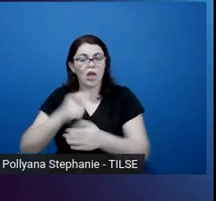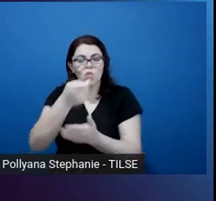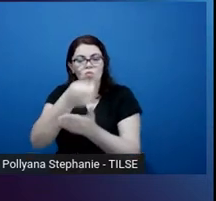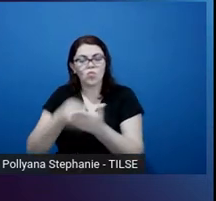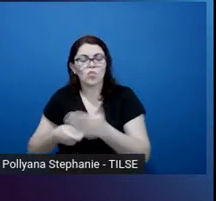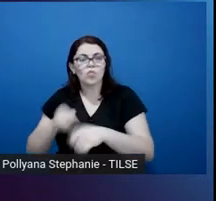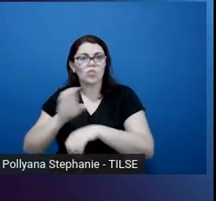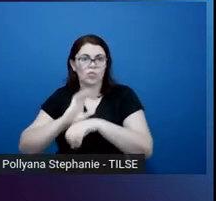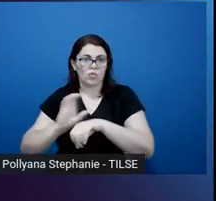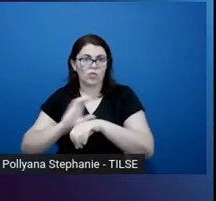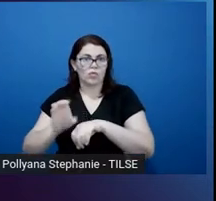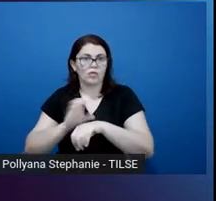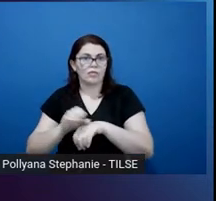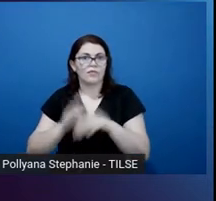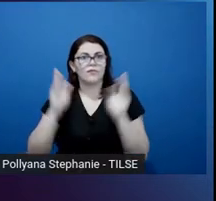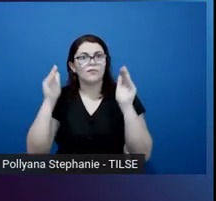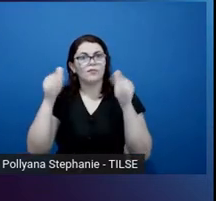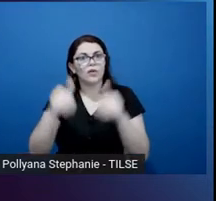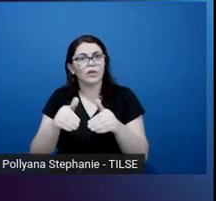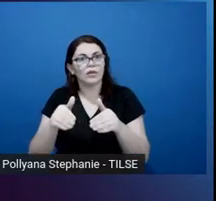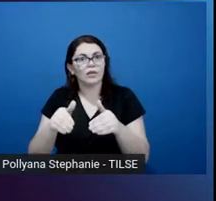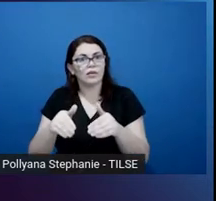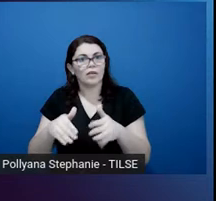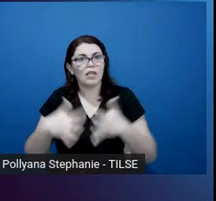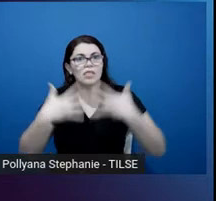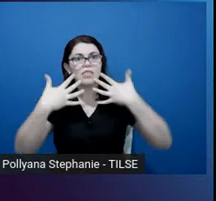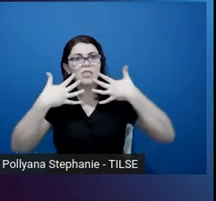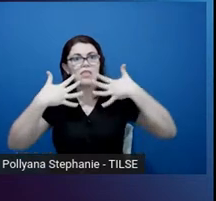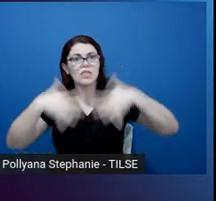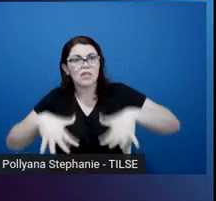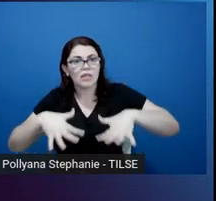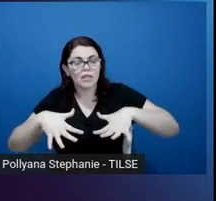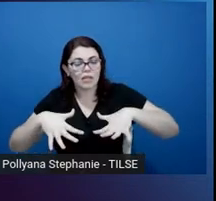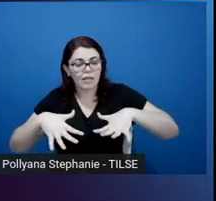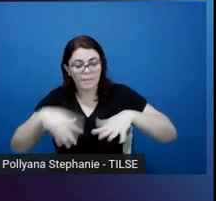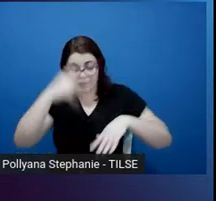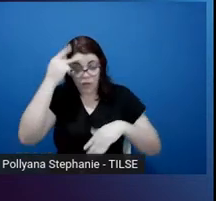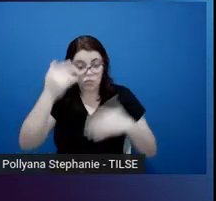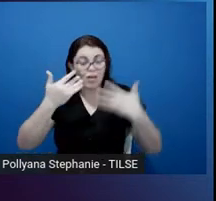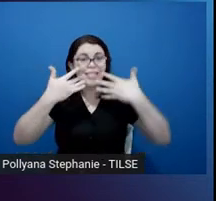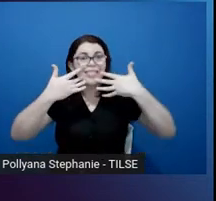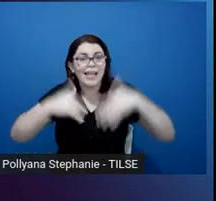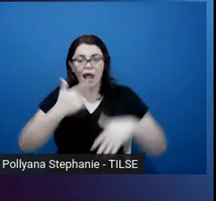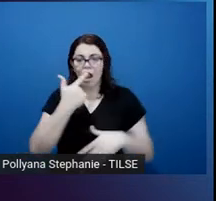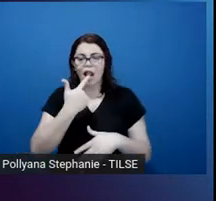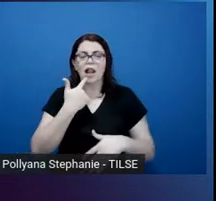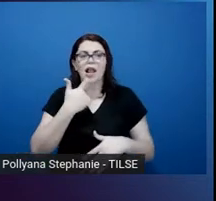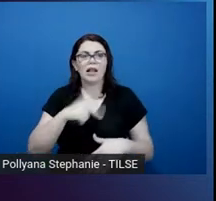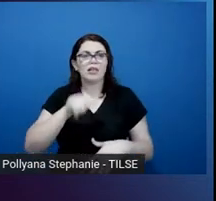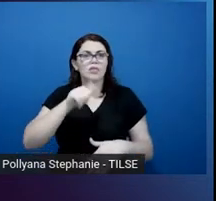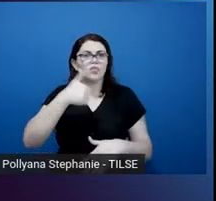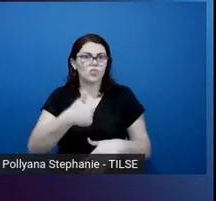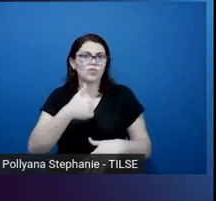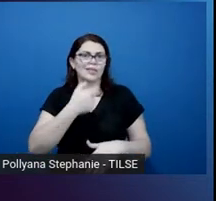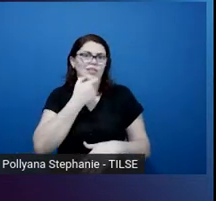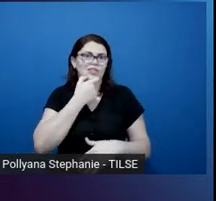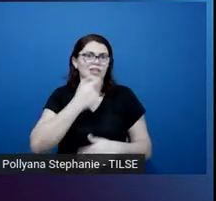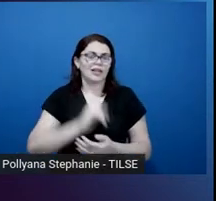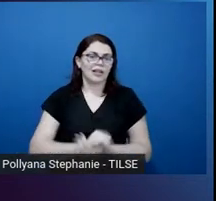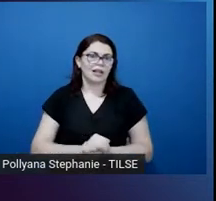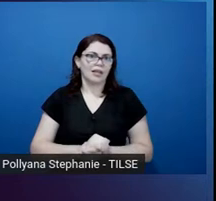course for native English speakers. The composition director at that